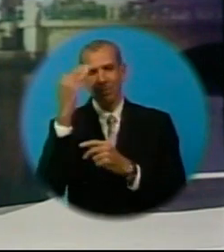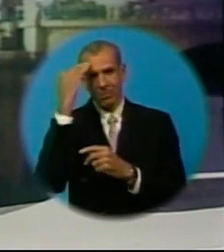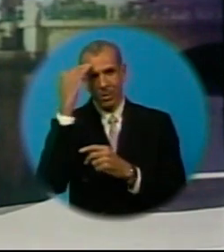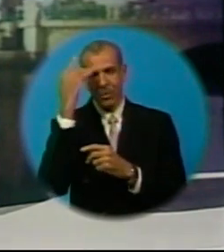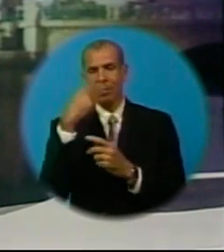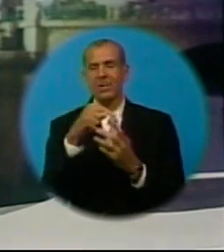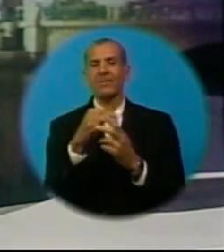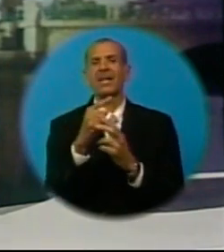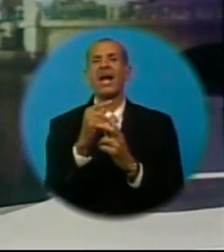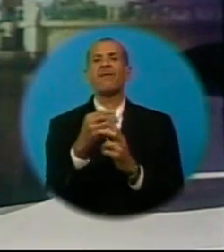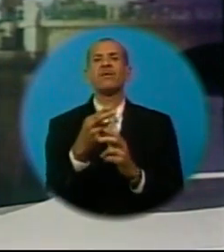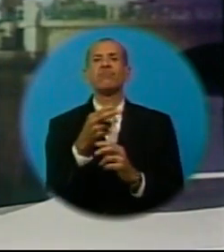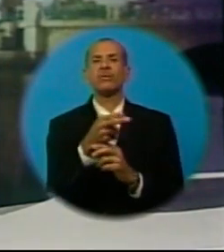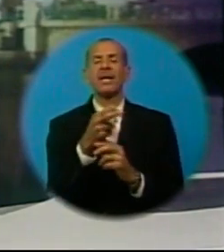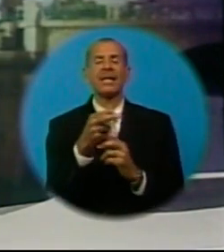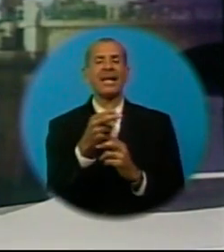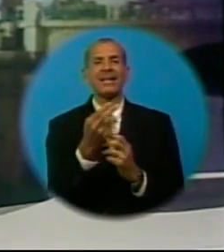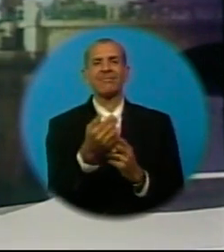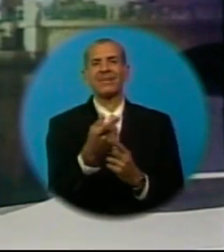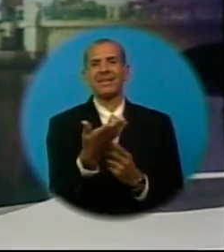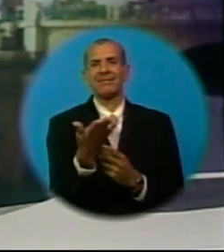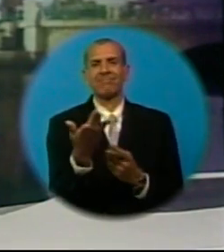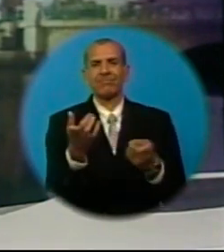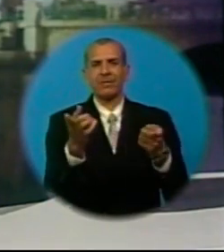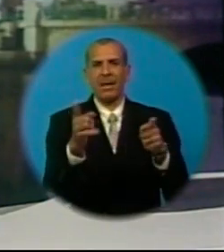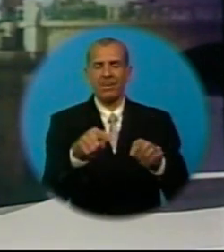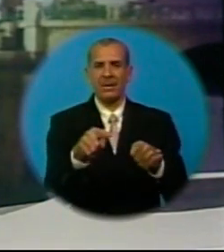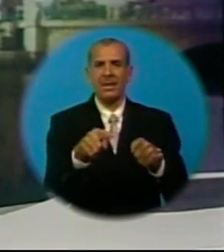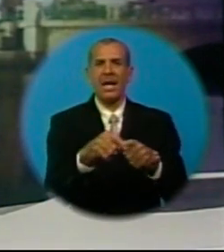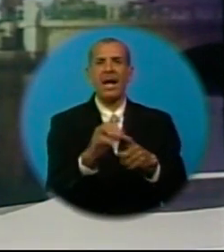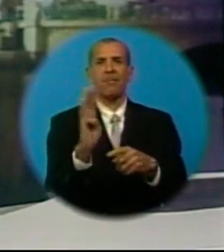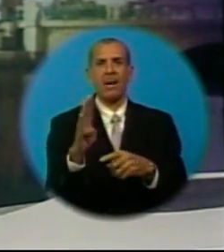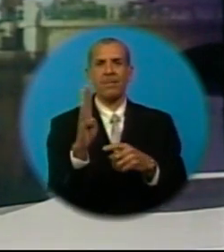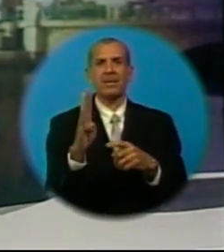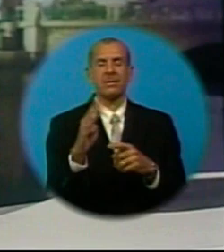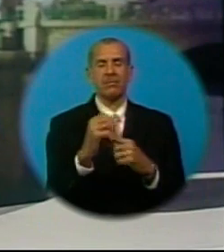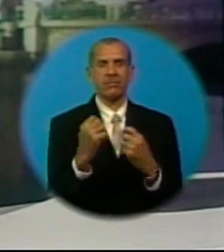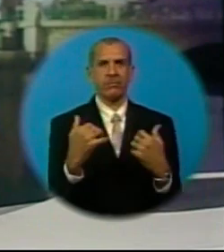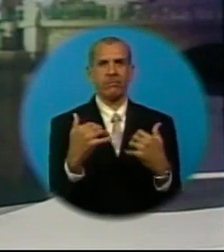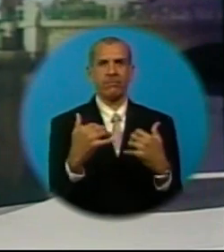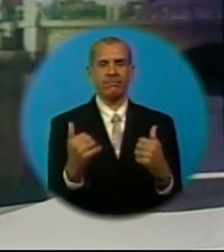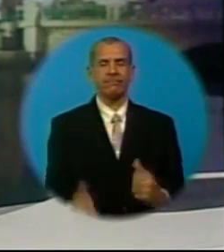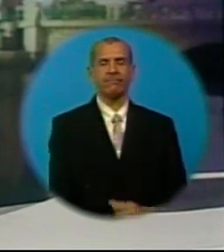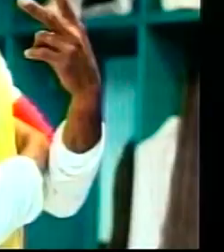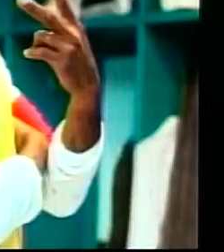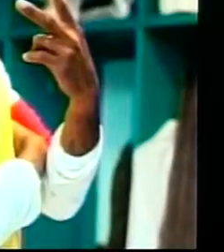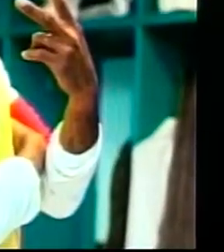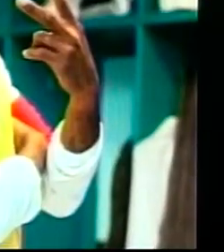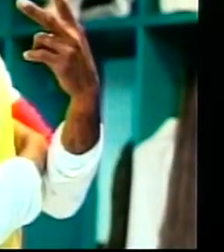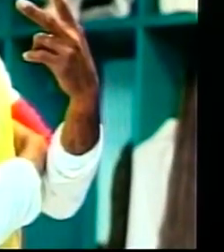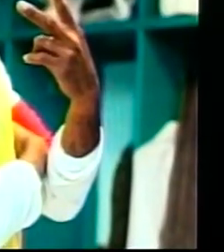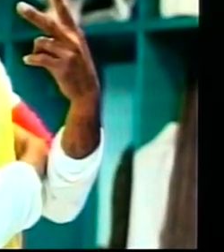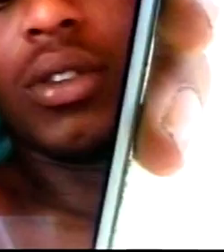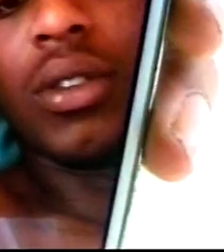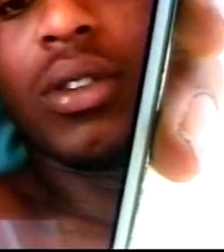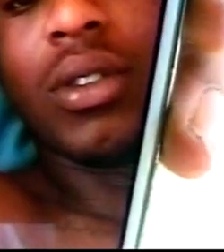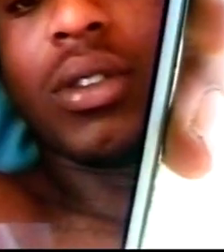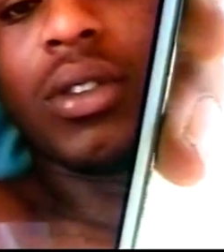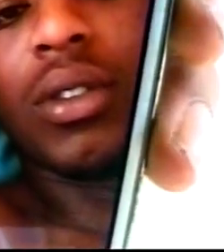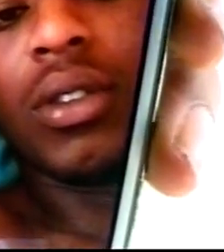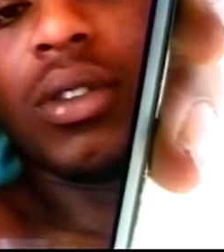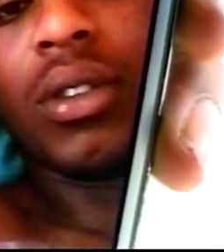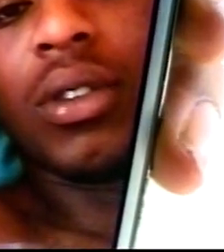after a spate of gun-related incidents in that area had Barbadians on edge. 3 shootings in